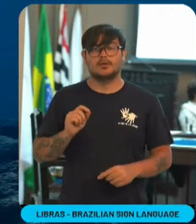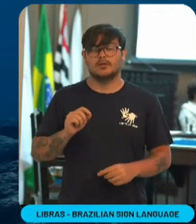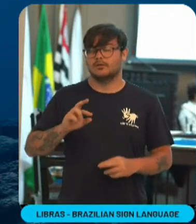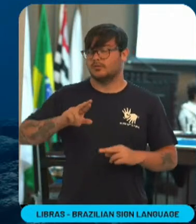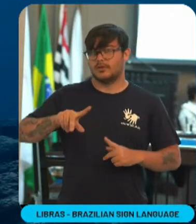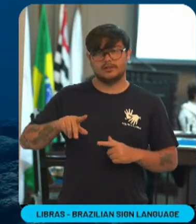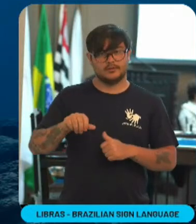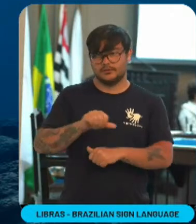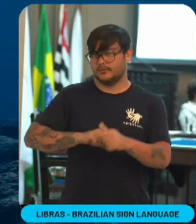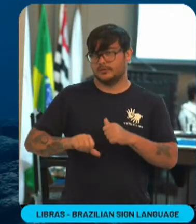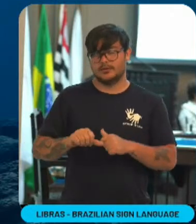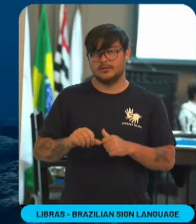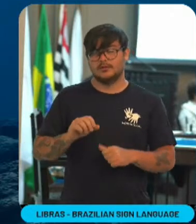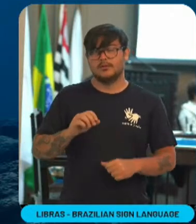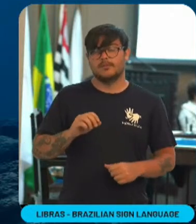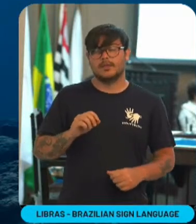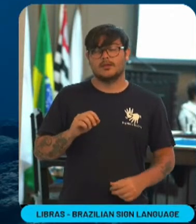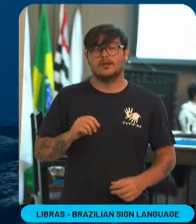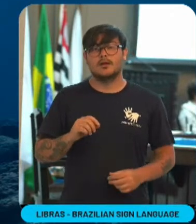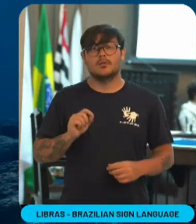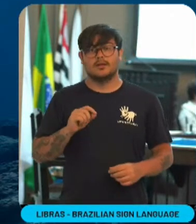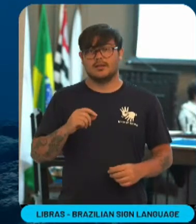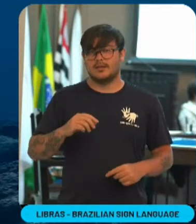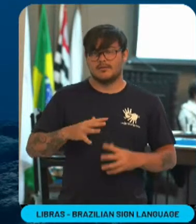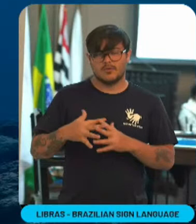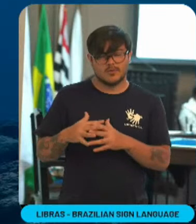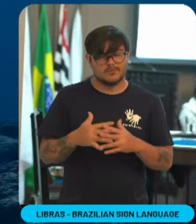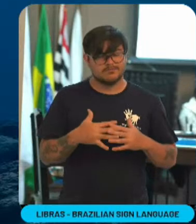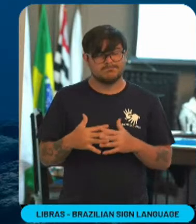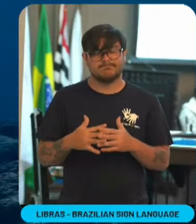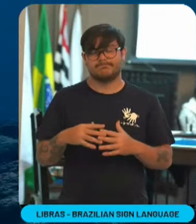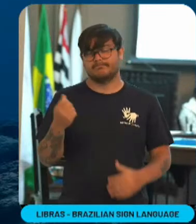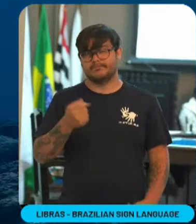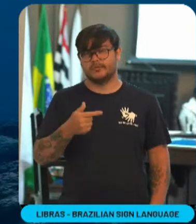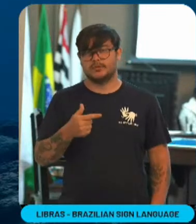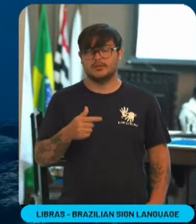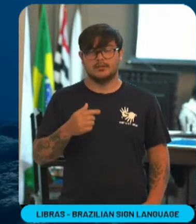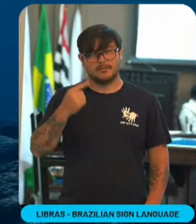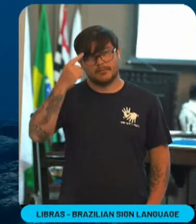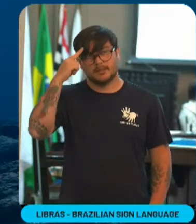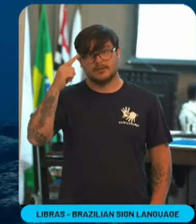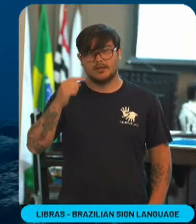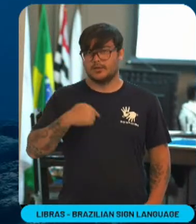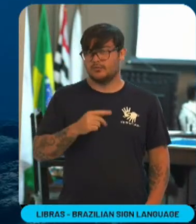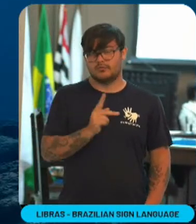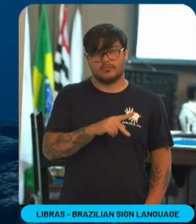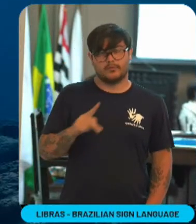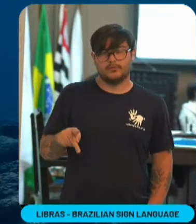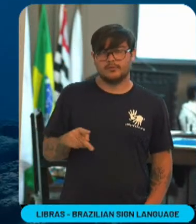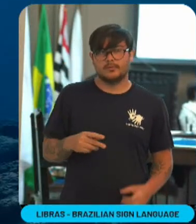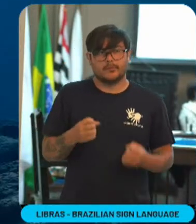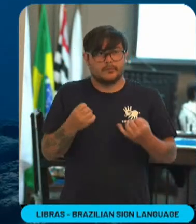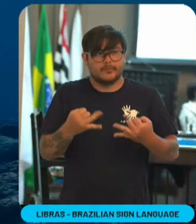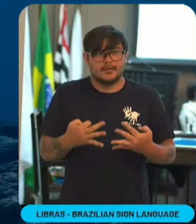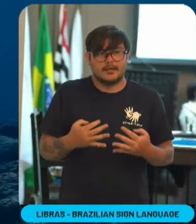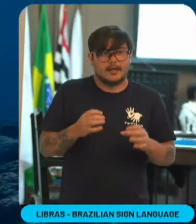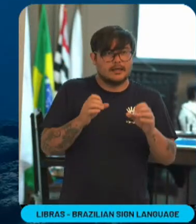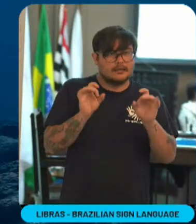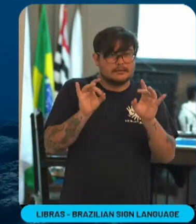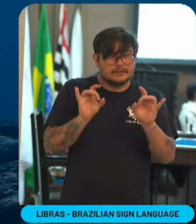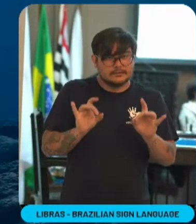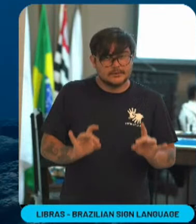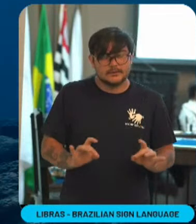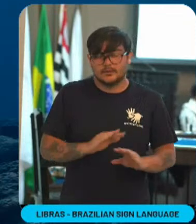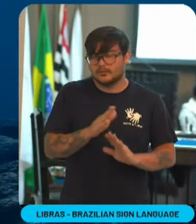planet suffers the influence of El Nino. It's the opposite of La Nina. No, it is much more